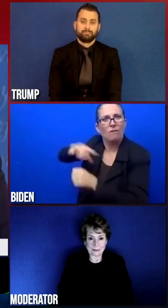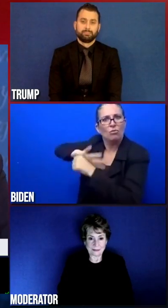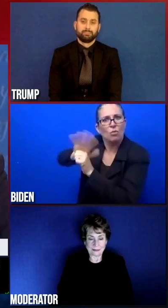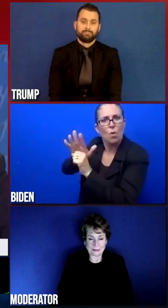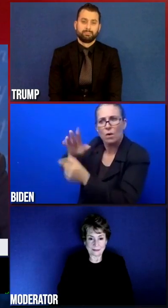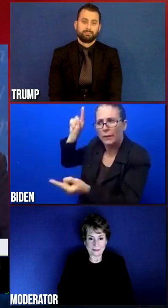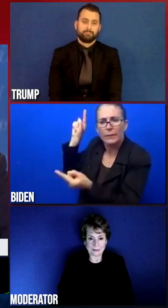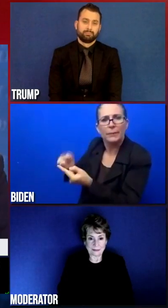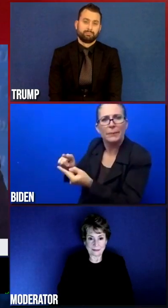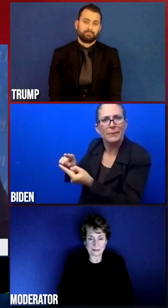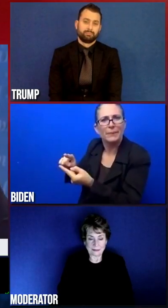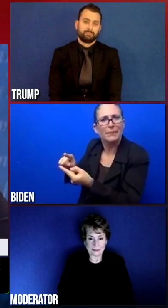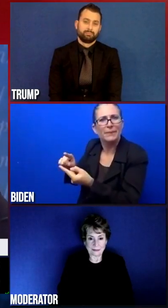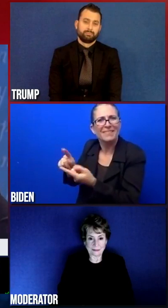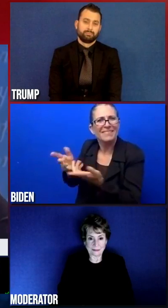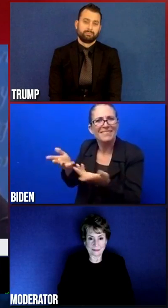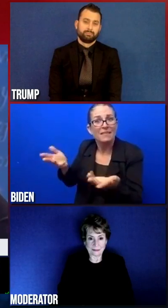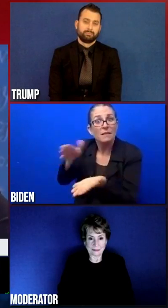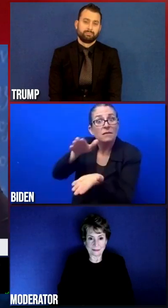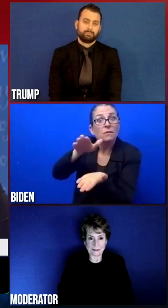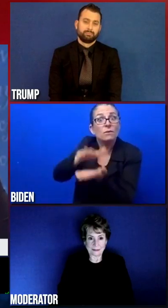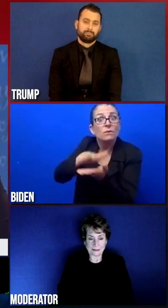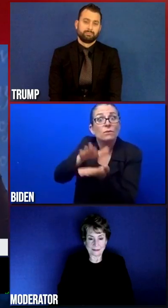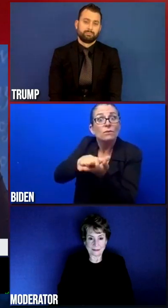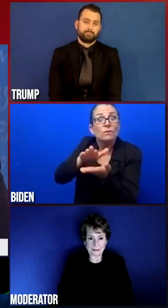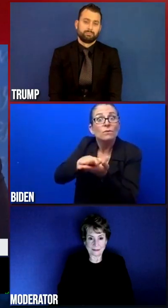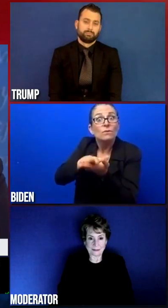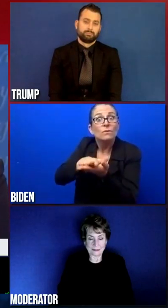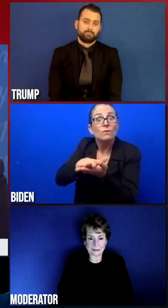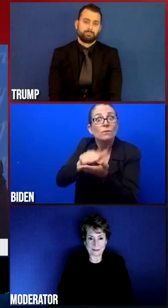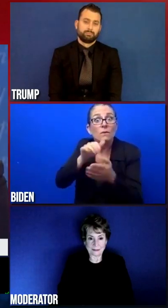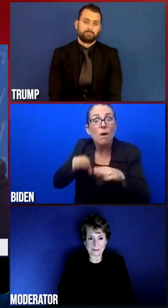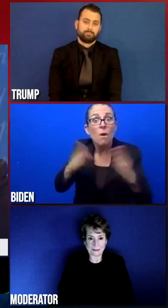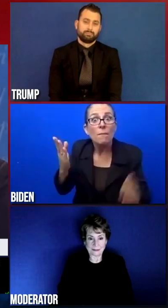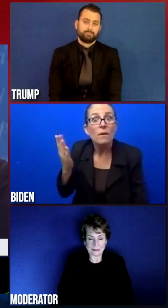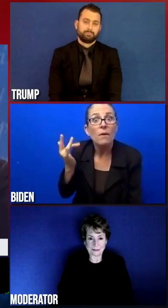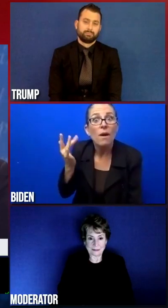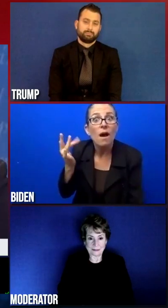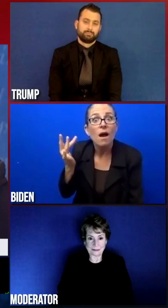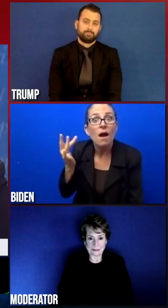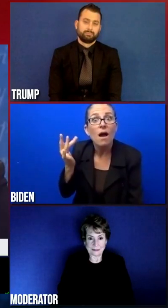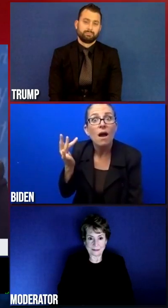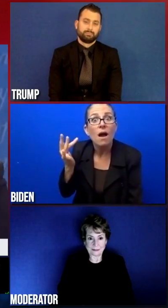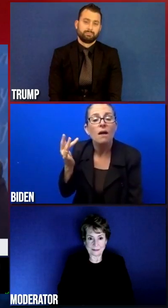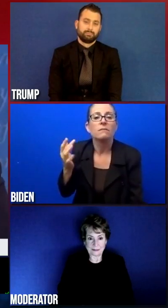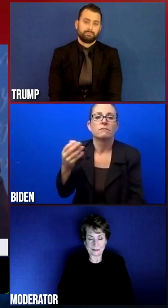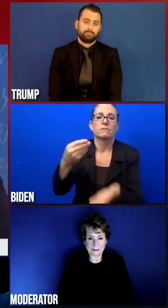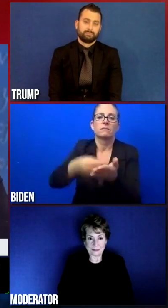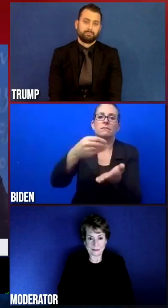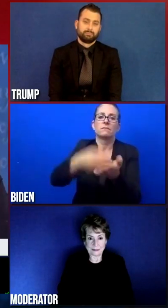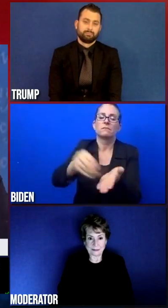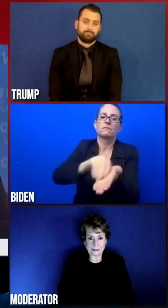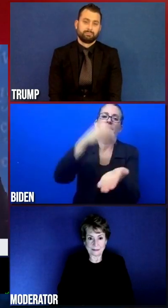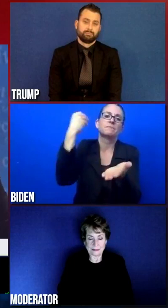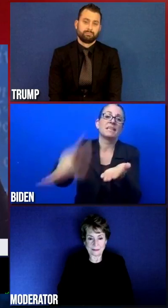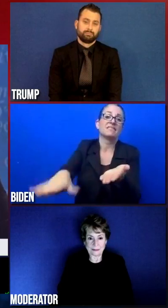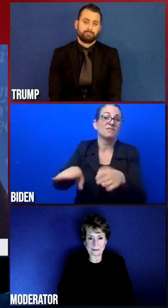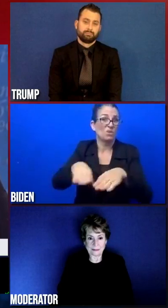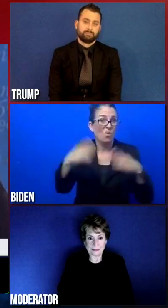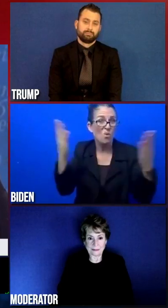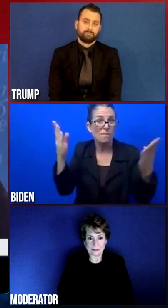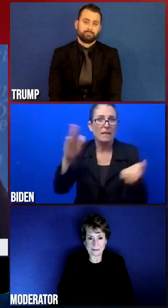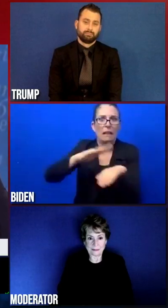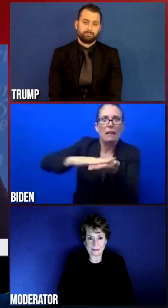Why aren't schools open? Because it costs a lot of money to open them safely. You know, They were going to give, his administration was going to give the teachers and